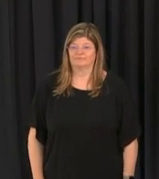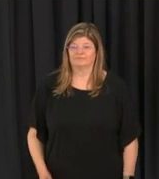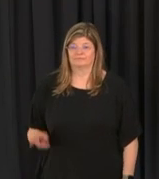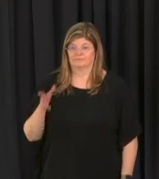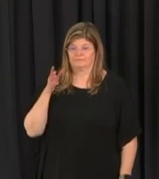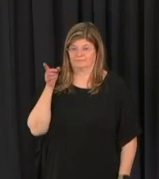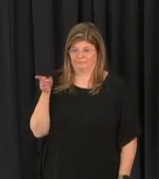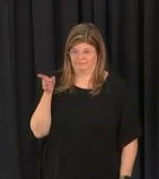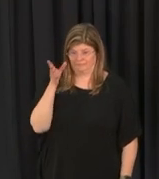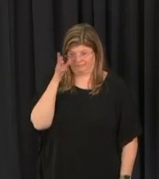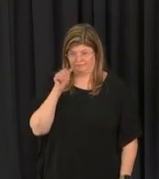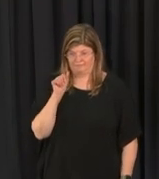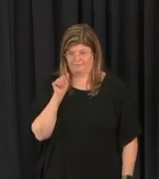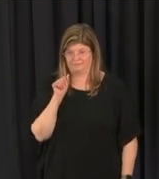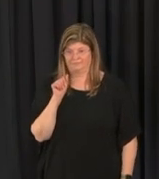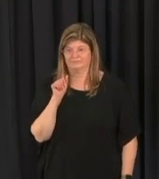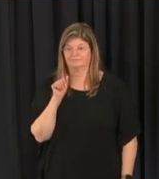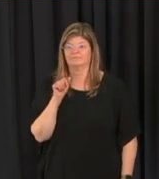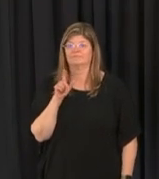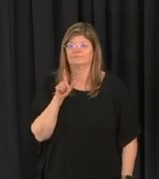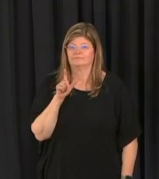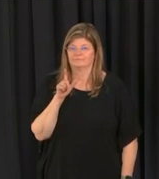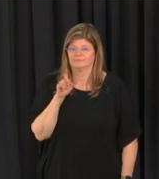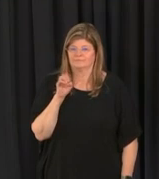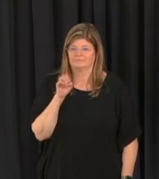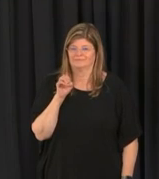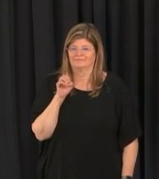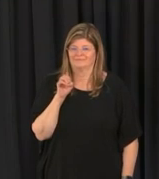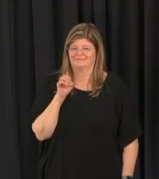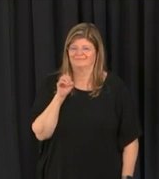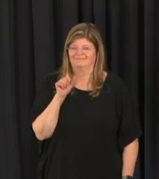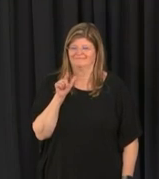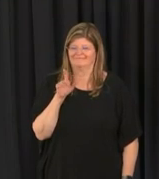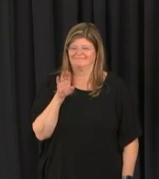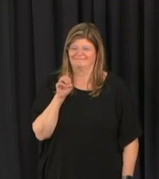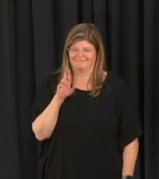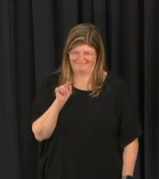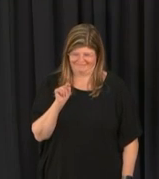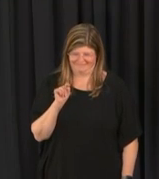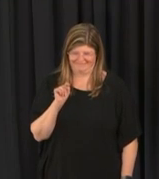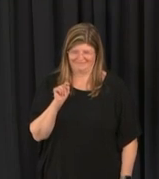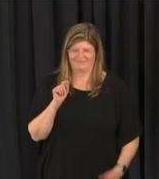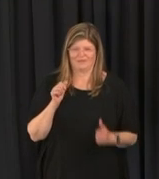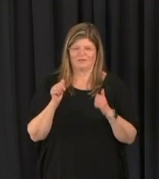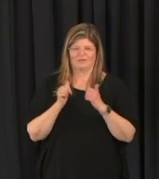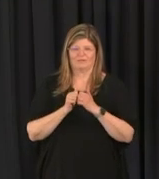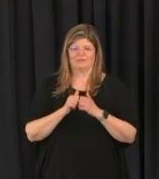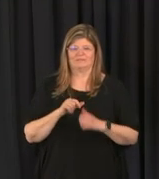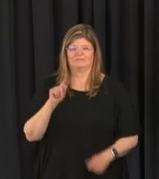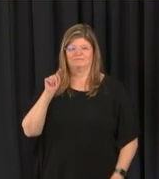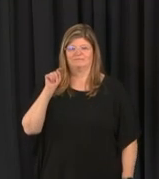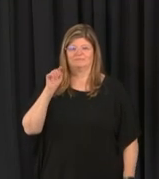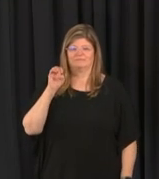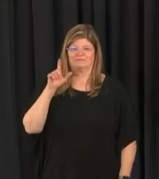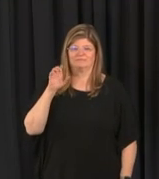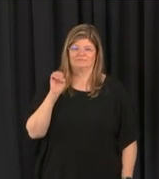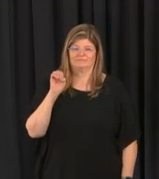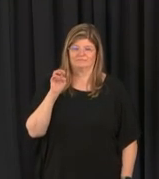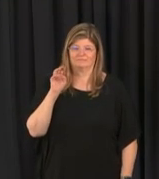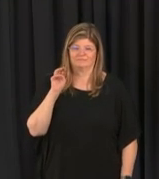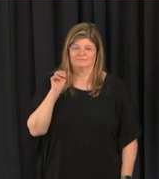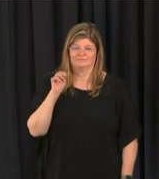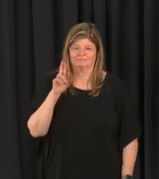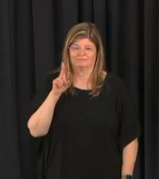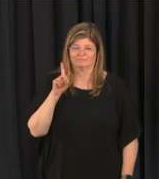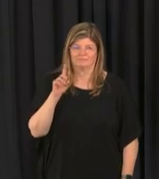I'm Alberto Pimienta with Telemundo 44. Right now, when people go to register in the website, in the new website that was